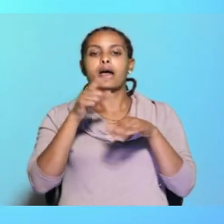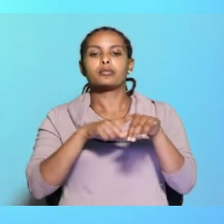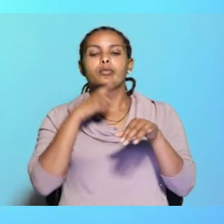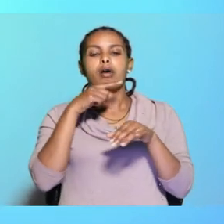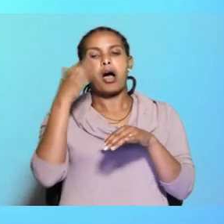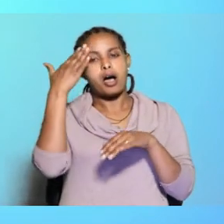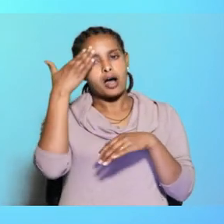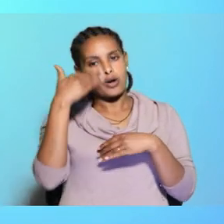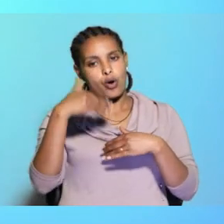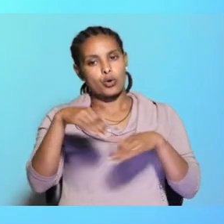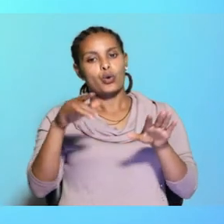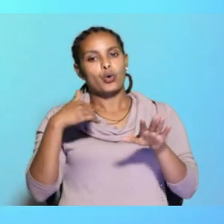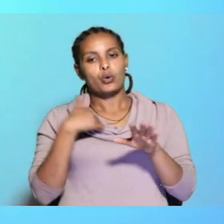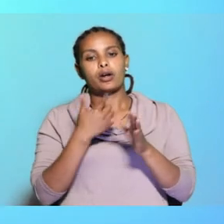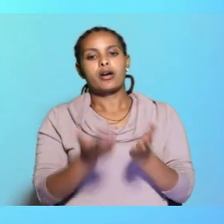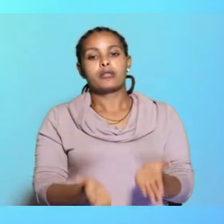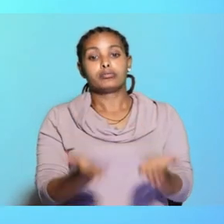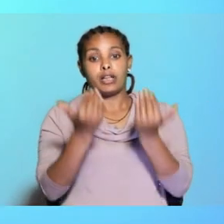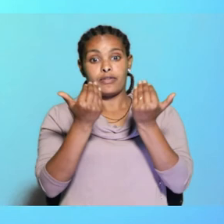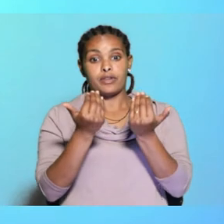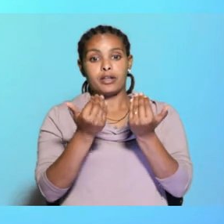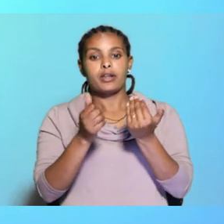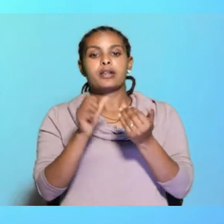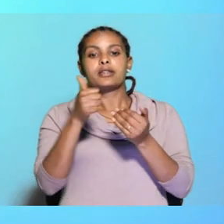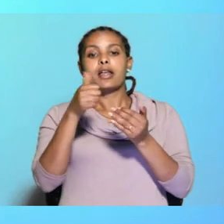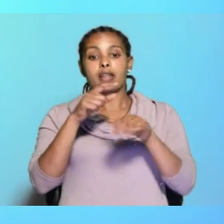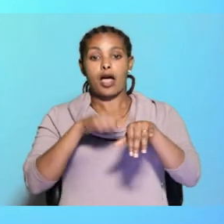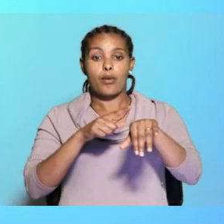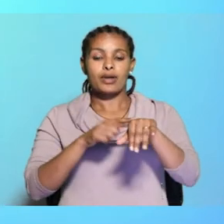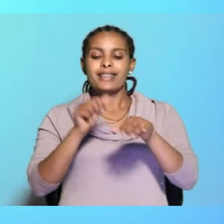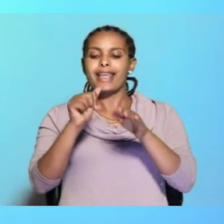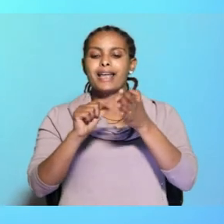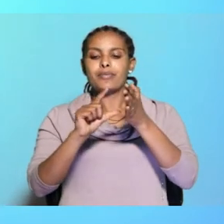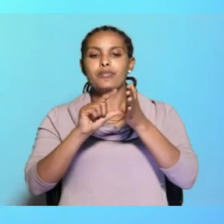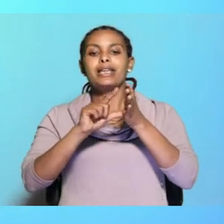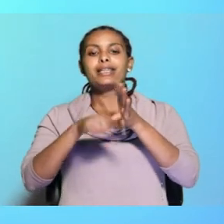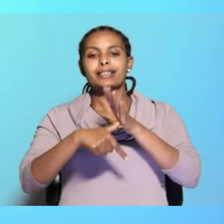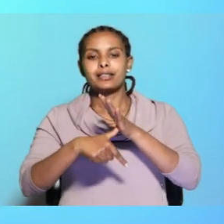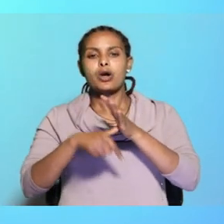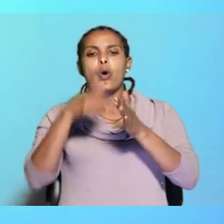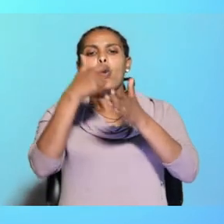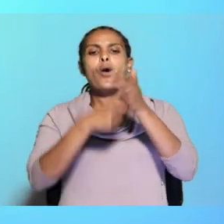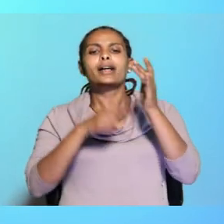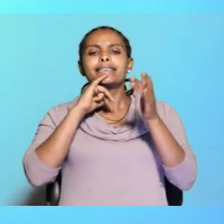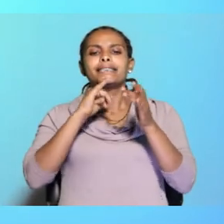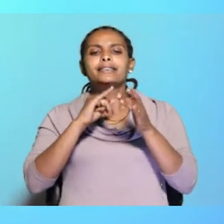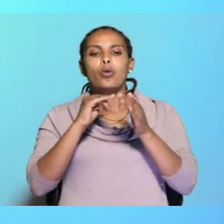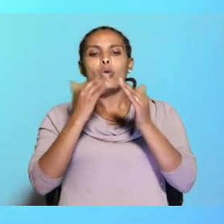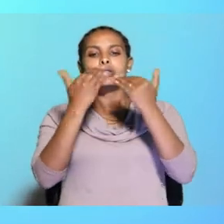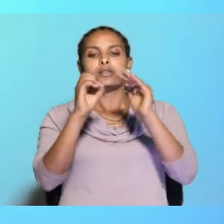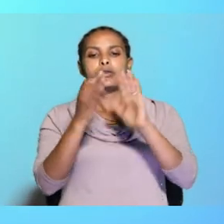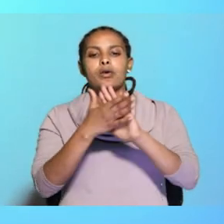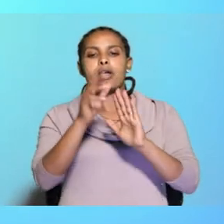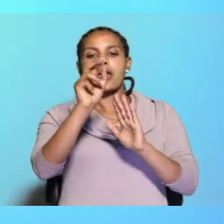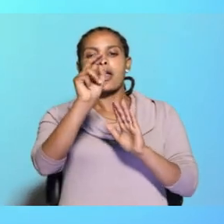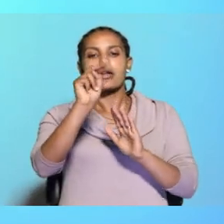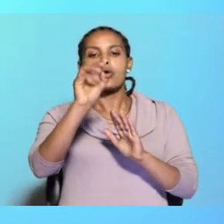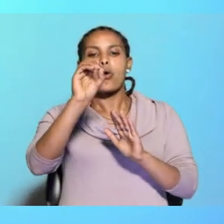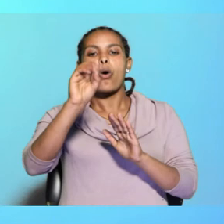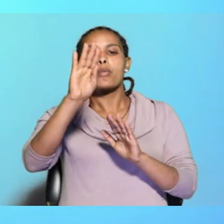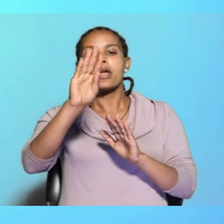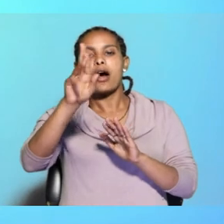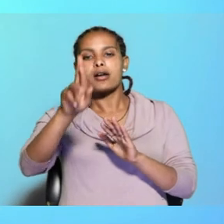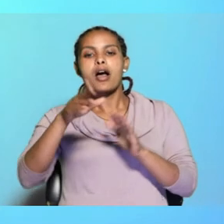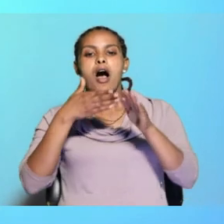is unknown will be left after erection time of ten minutes what is concentration of nobl